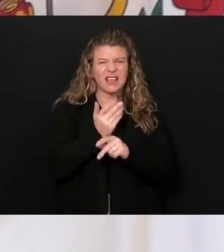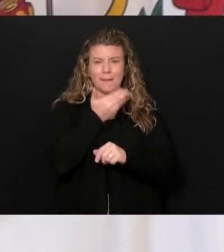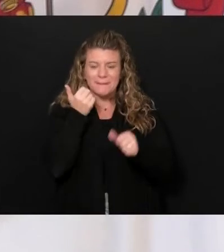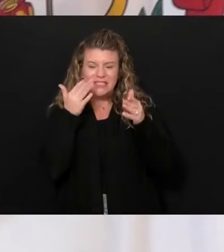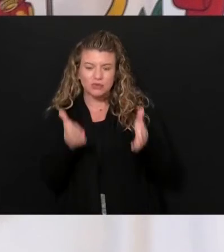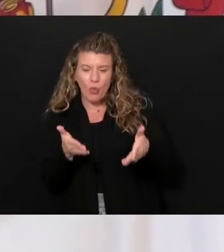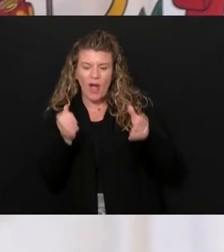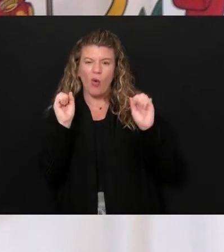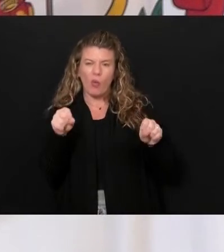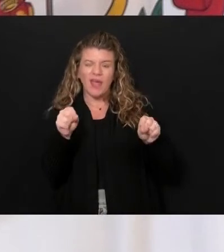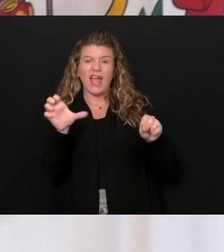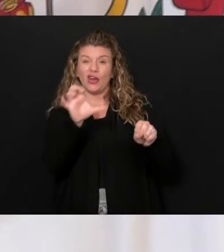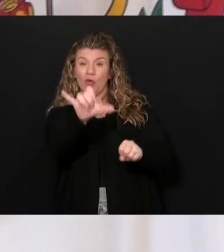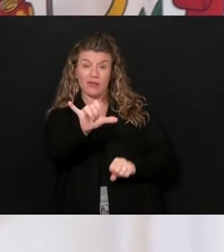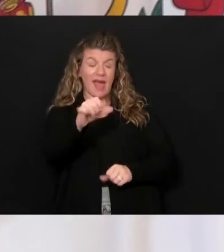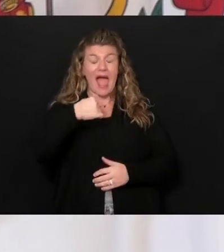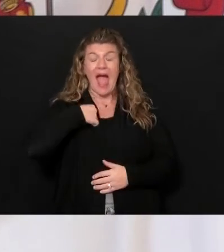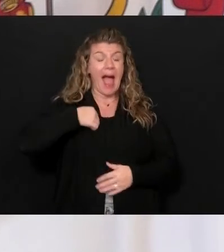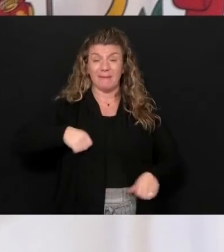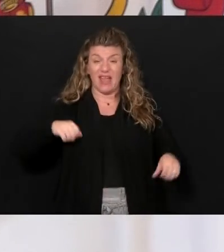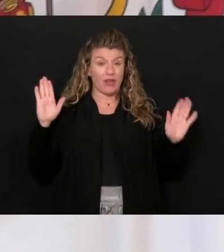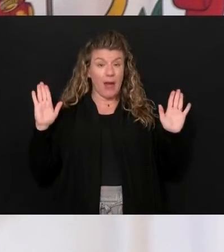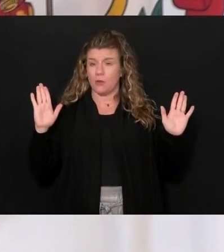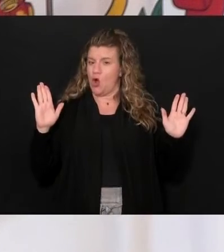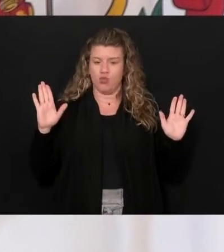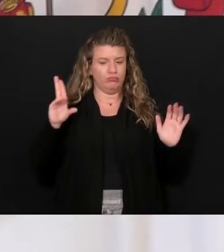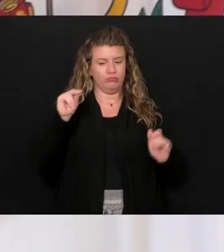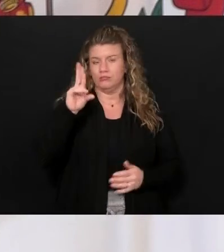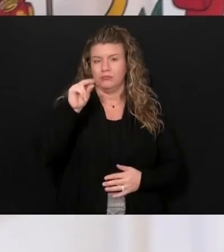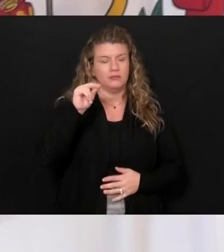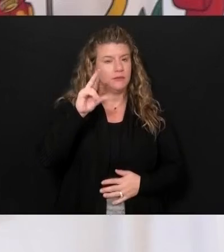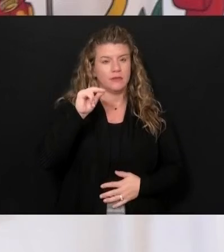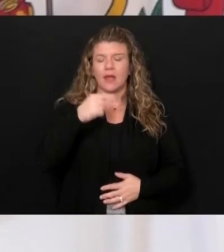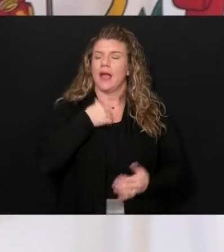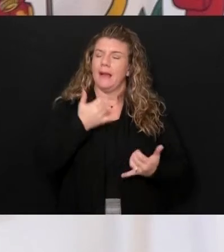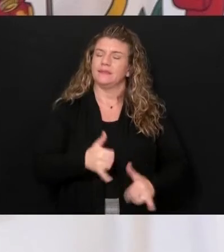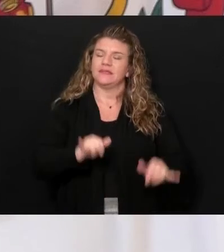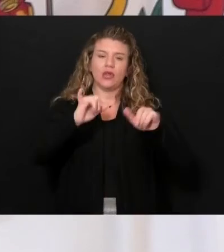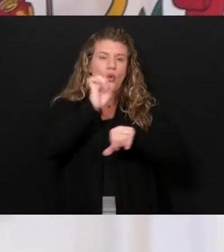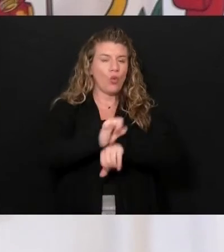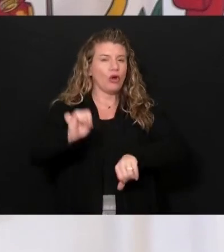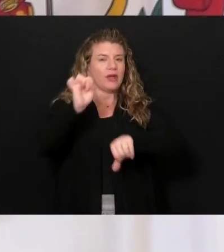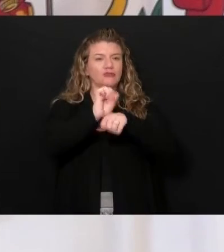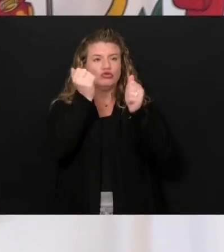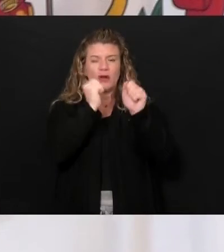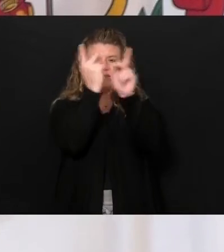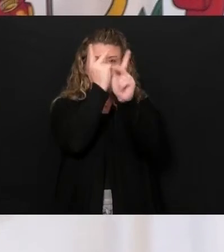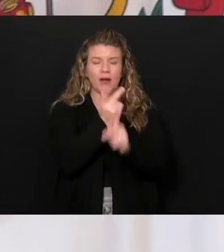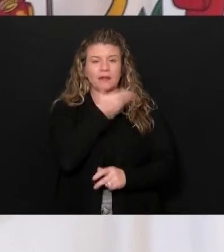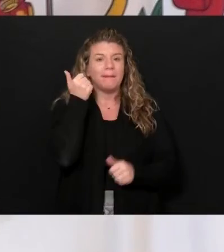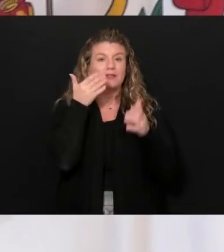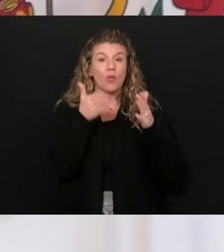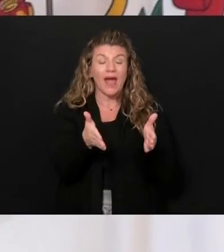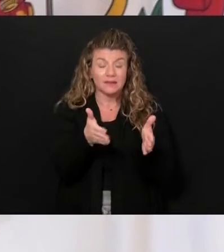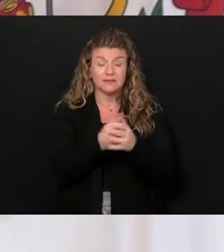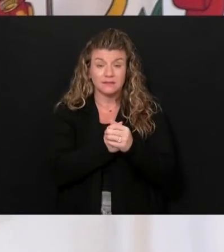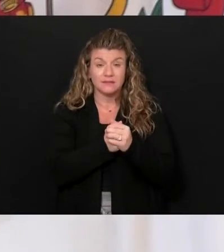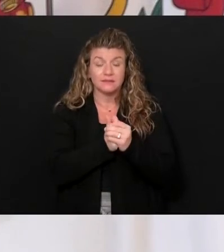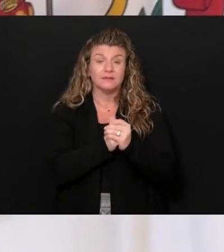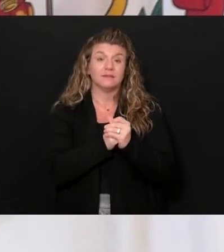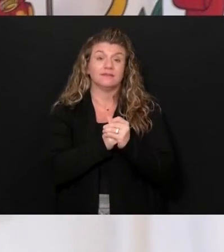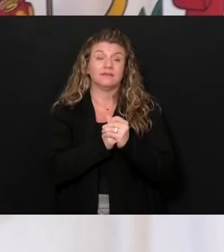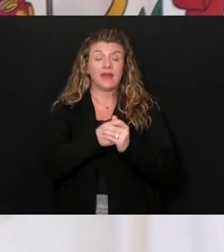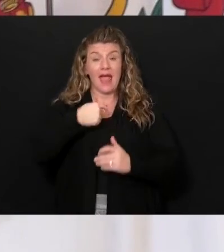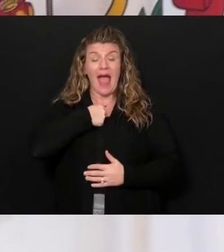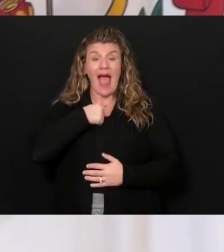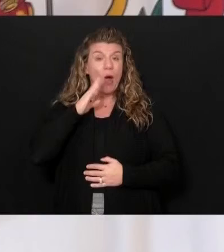do this. I have not given up on this, and I'm still working to try to find a way. And at the end of the day,